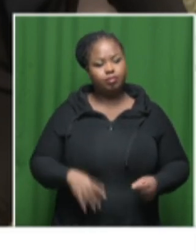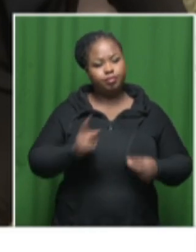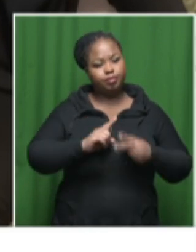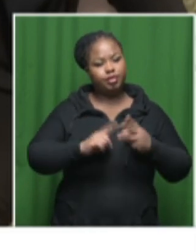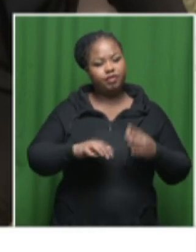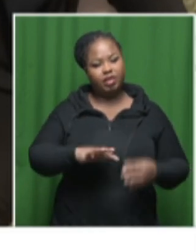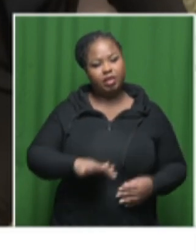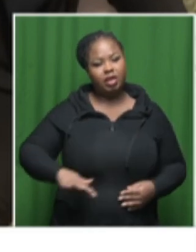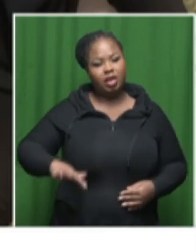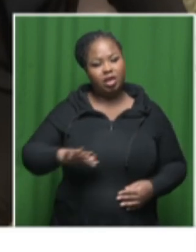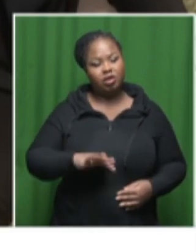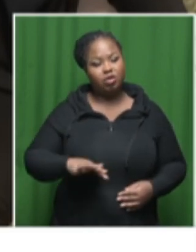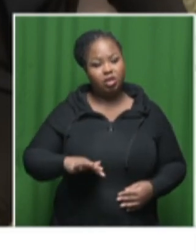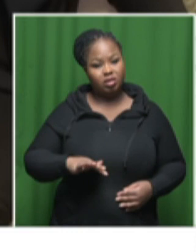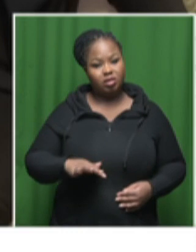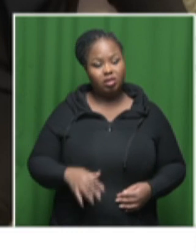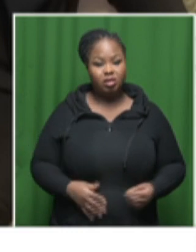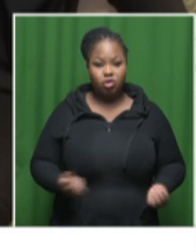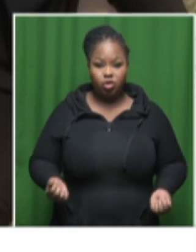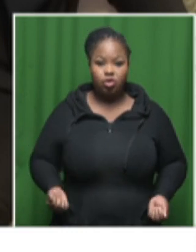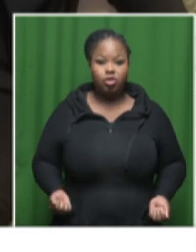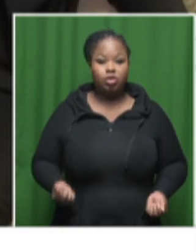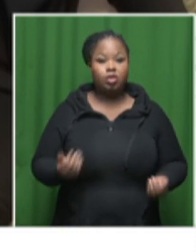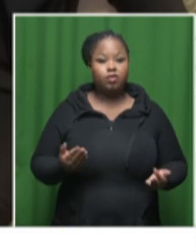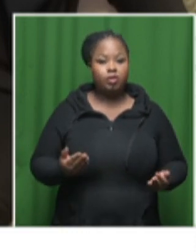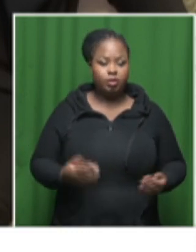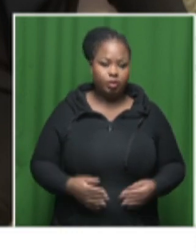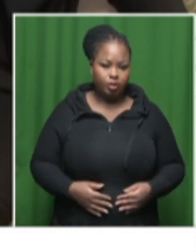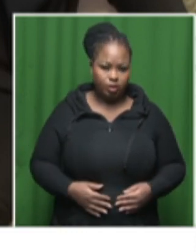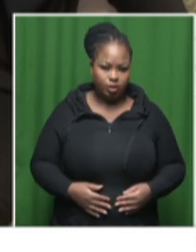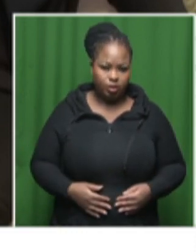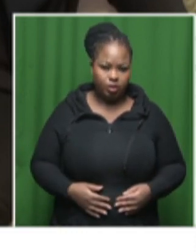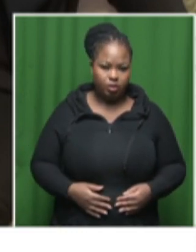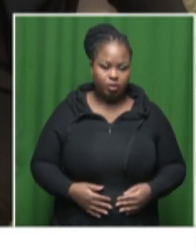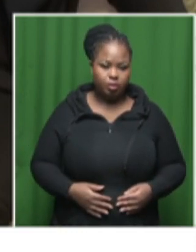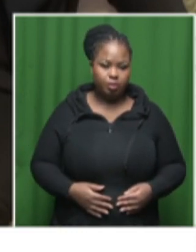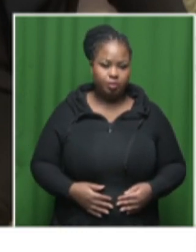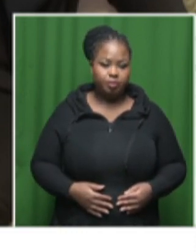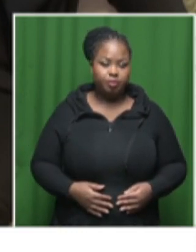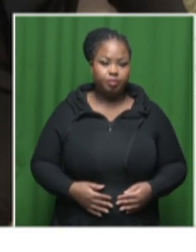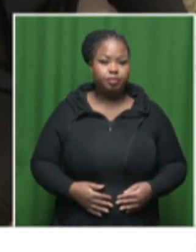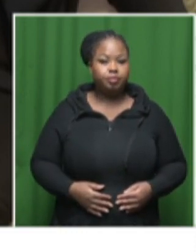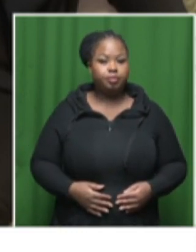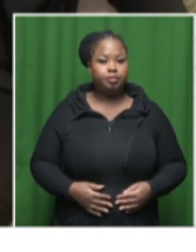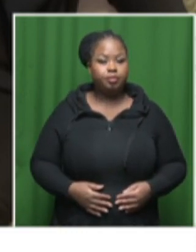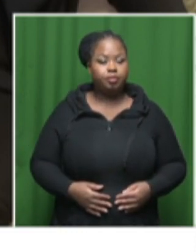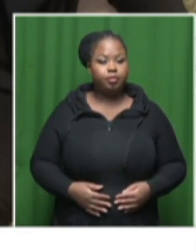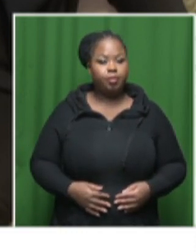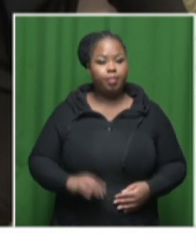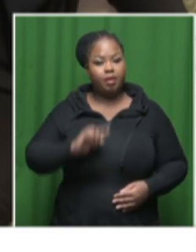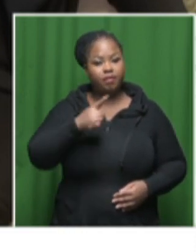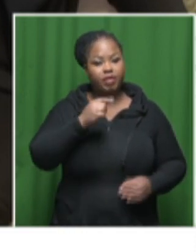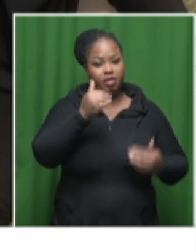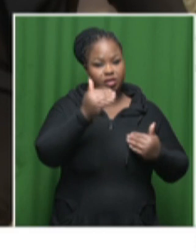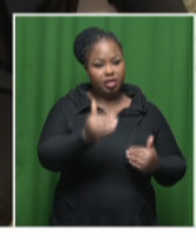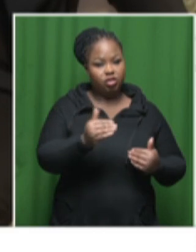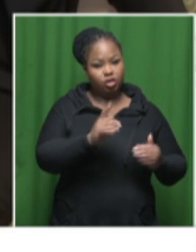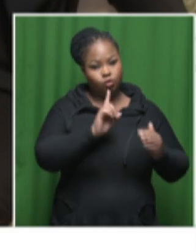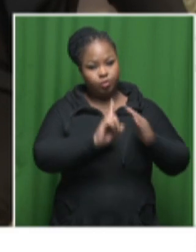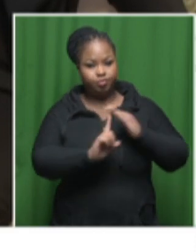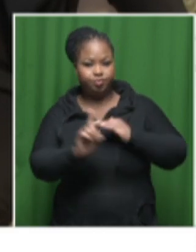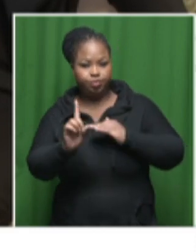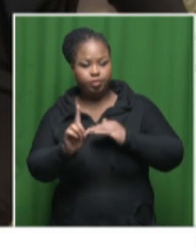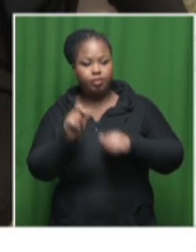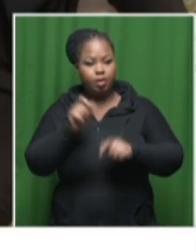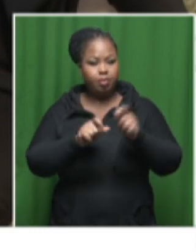facilities that are here and also the services on offer, the very first section spoke to where the perpetrators would come